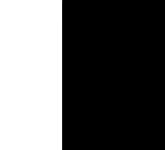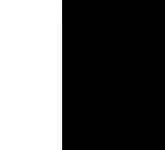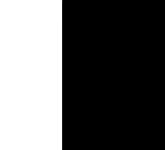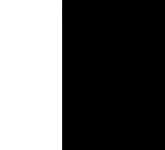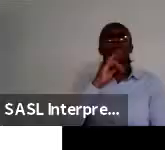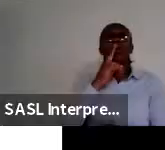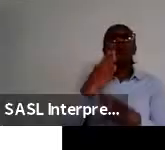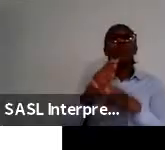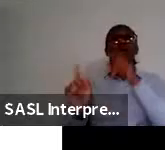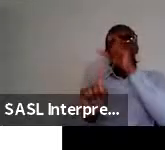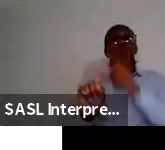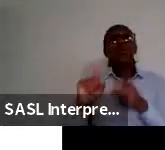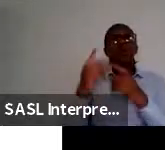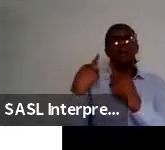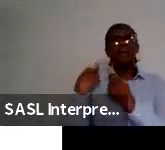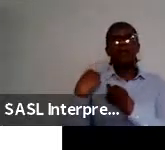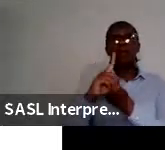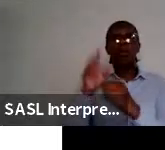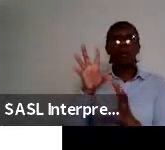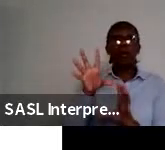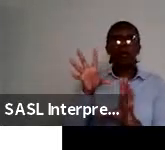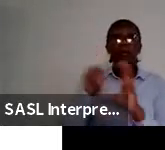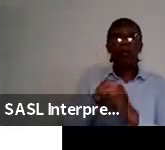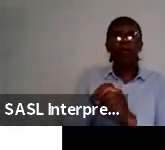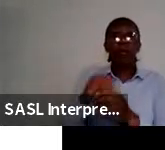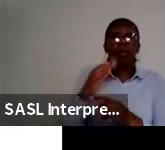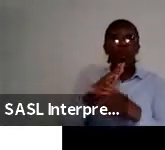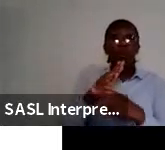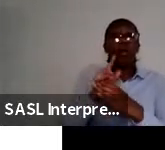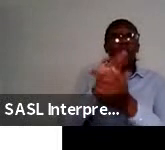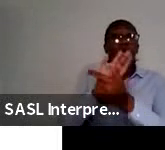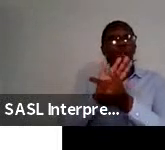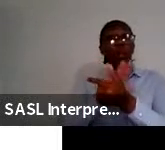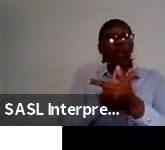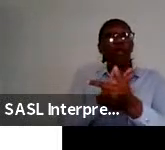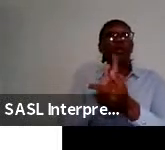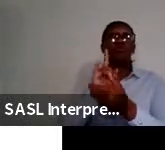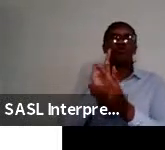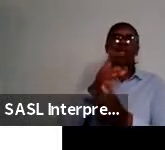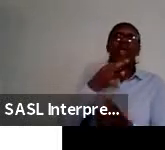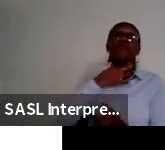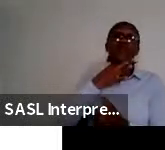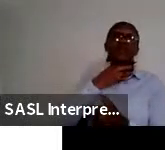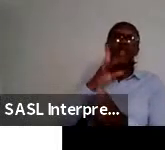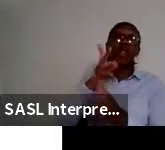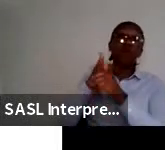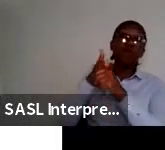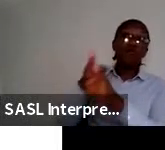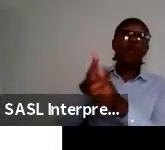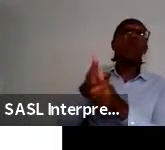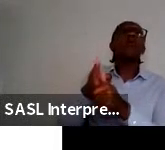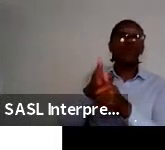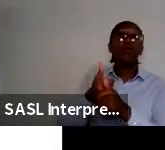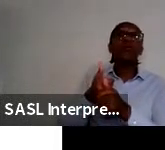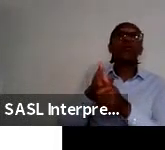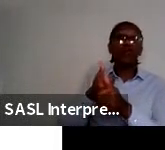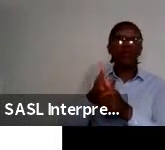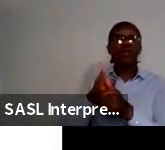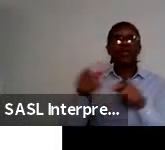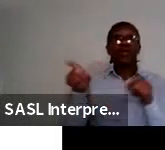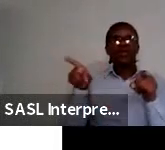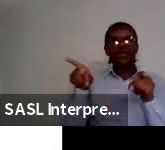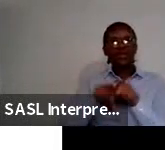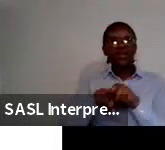intervening both at the ports of entry and then following the risks into the consumption level about